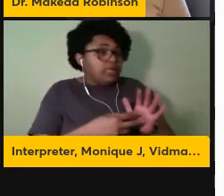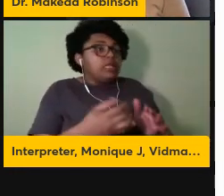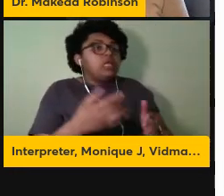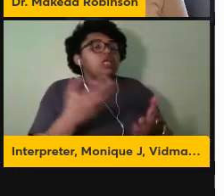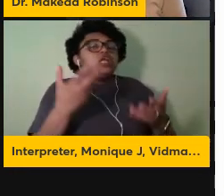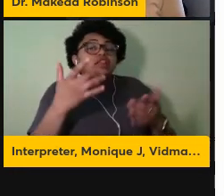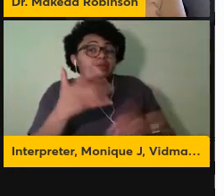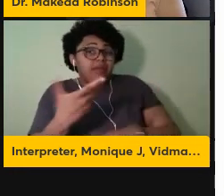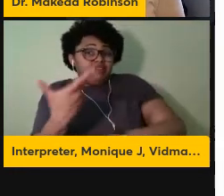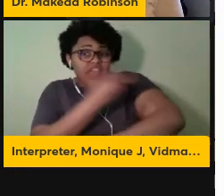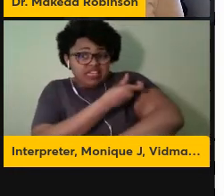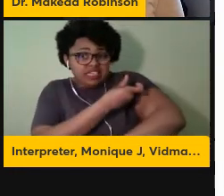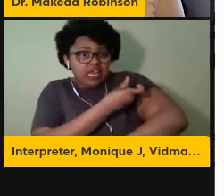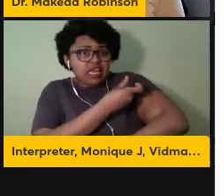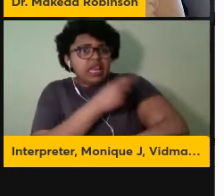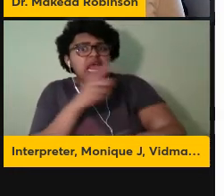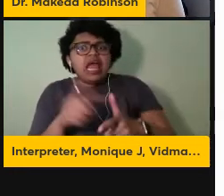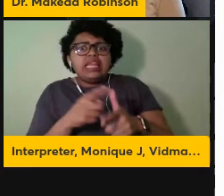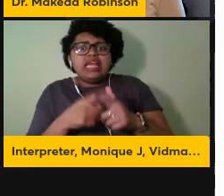vaccinated, and then